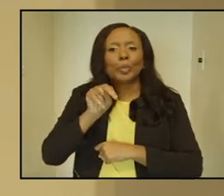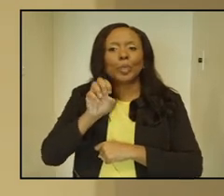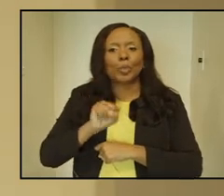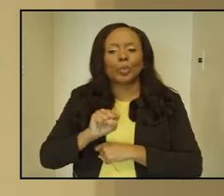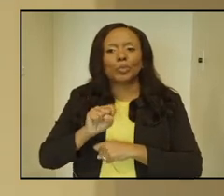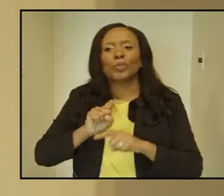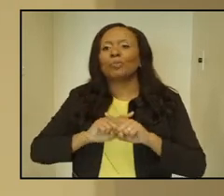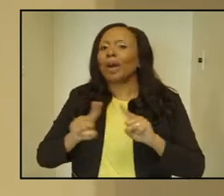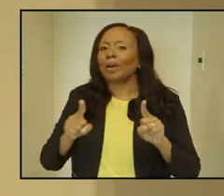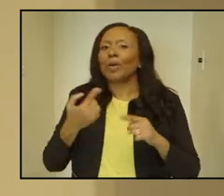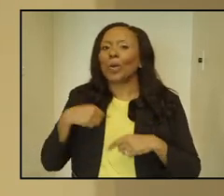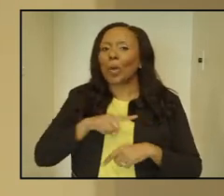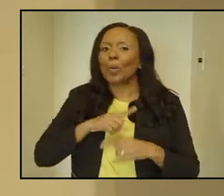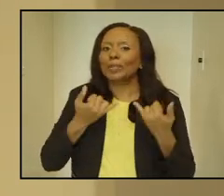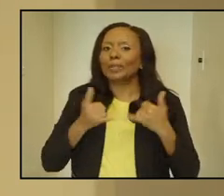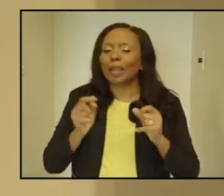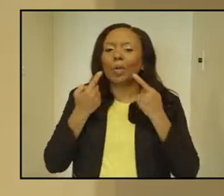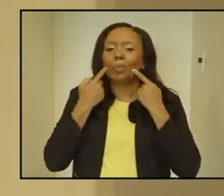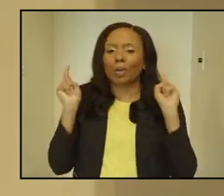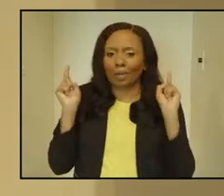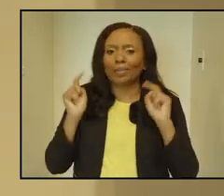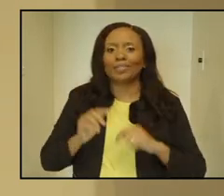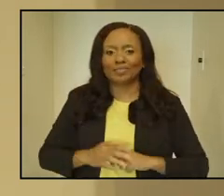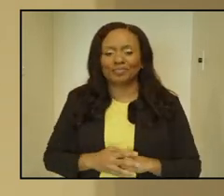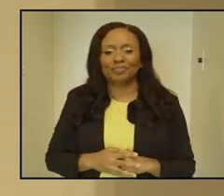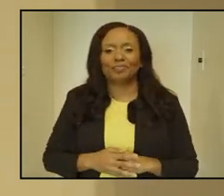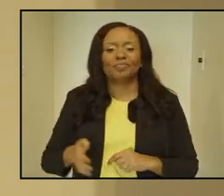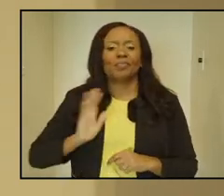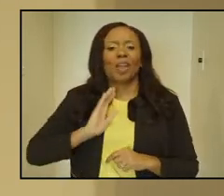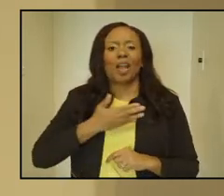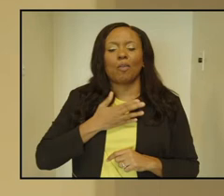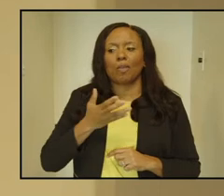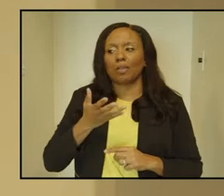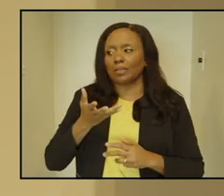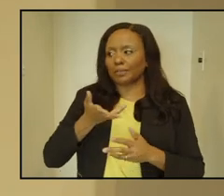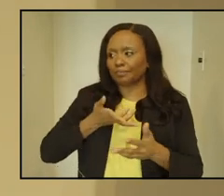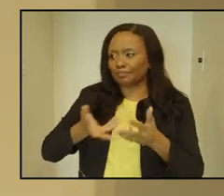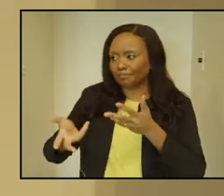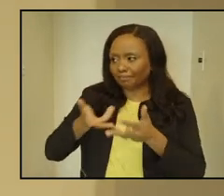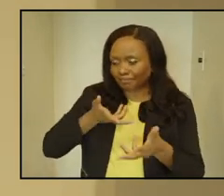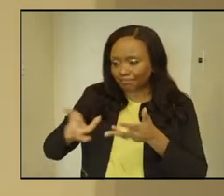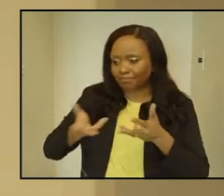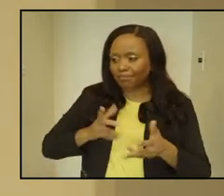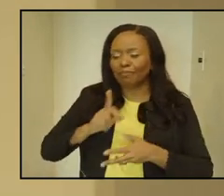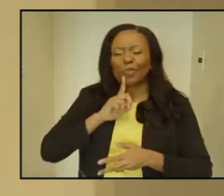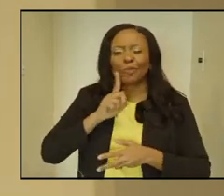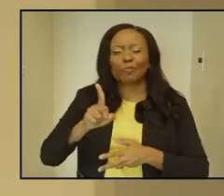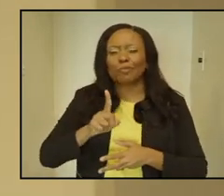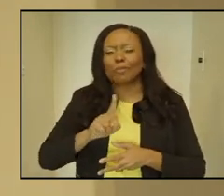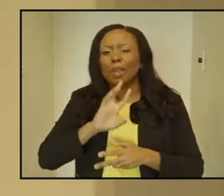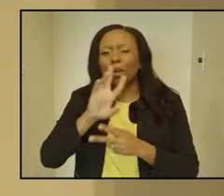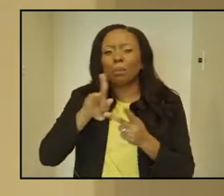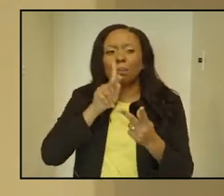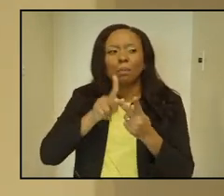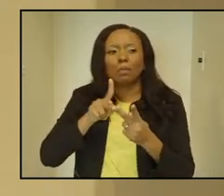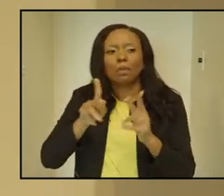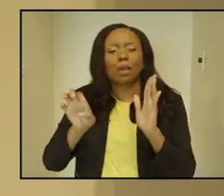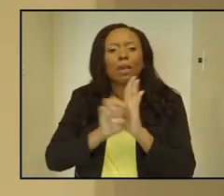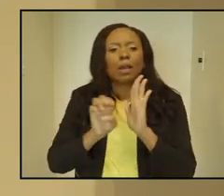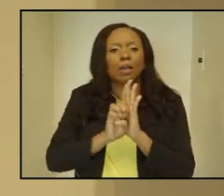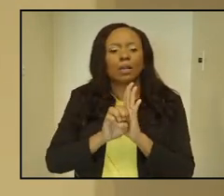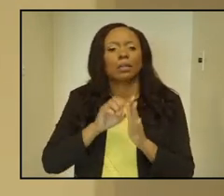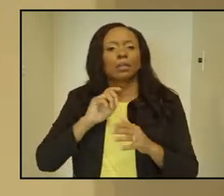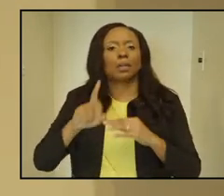technology. This collaboration is only but a perfect example of what this